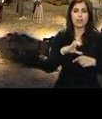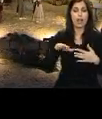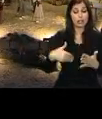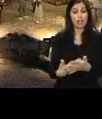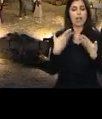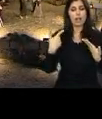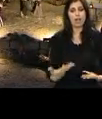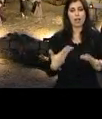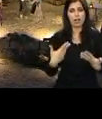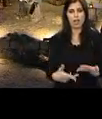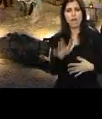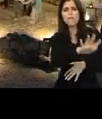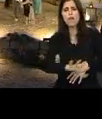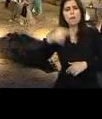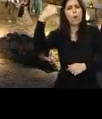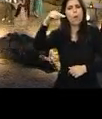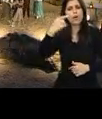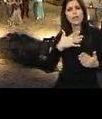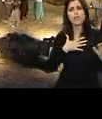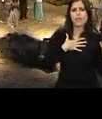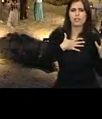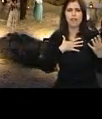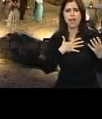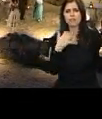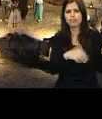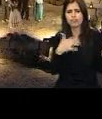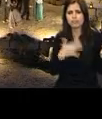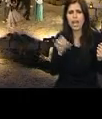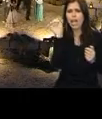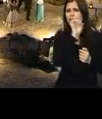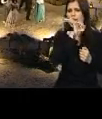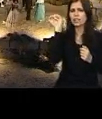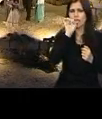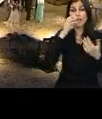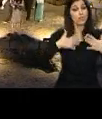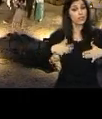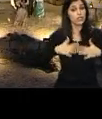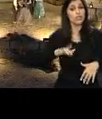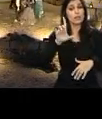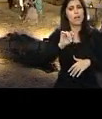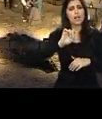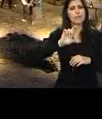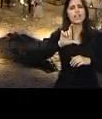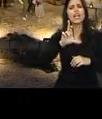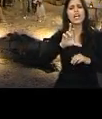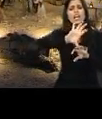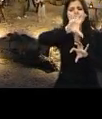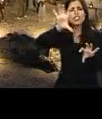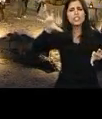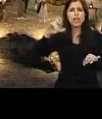ways of dancing, of playing, of singing, and the costumes of a region with such a strong centuries-old